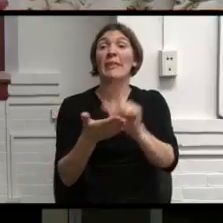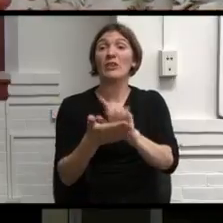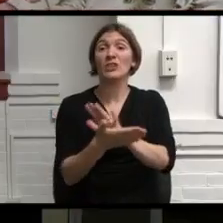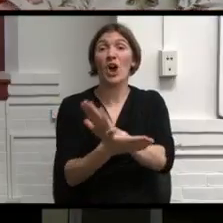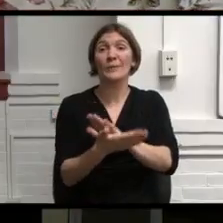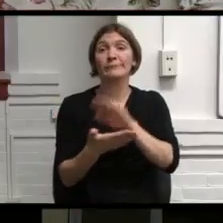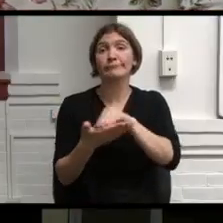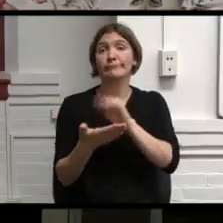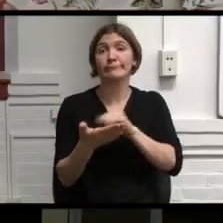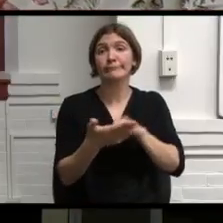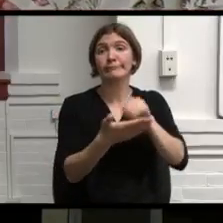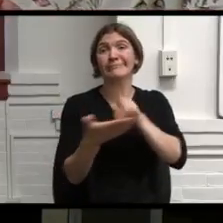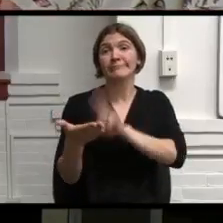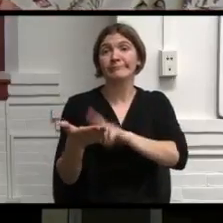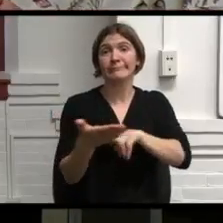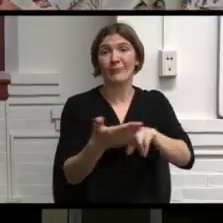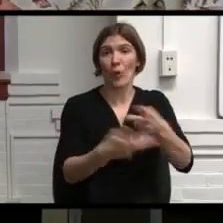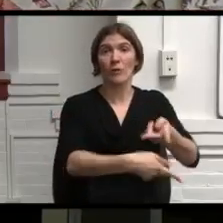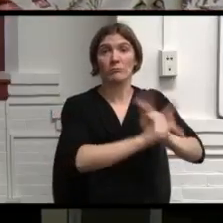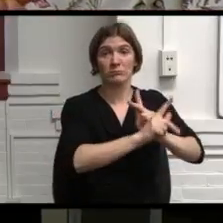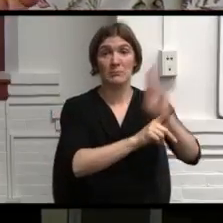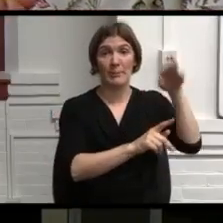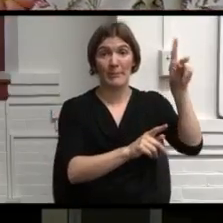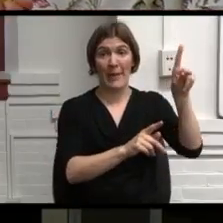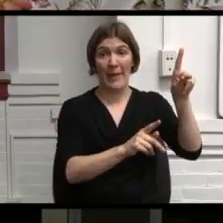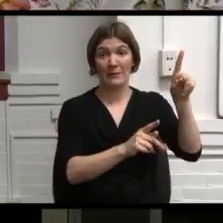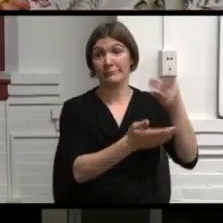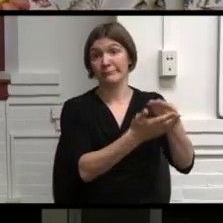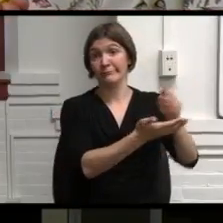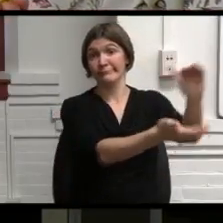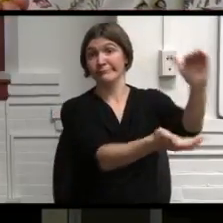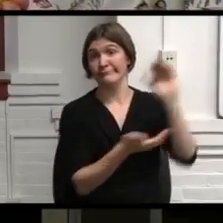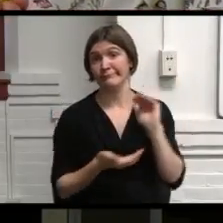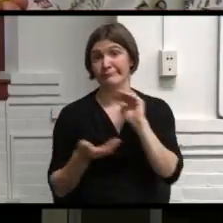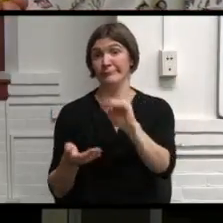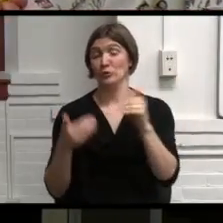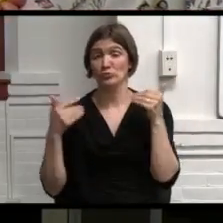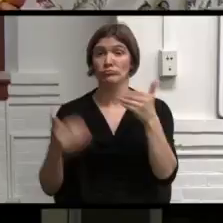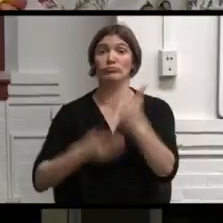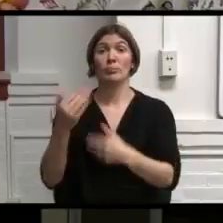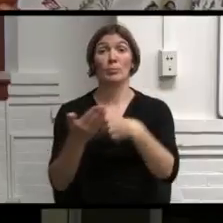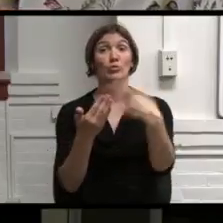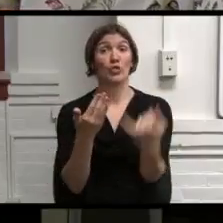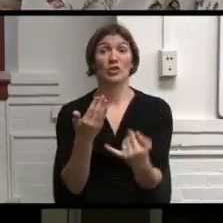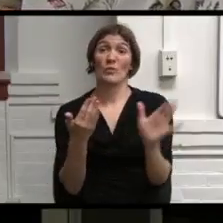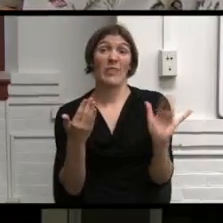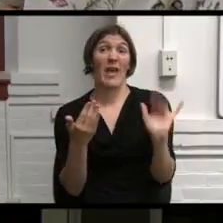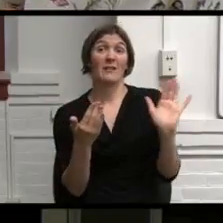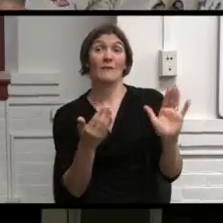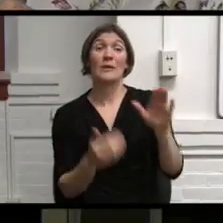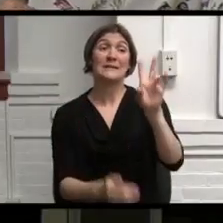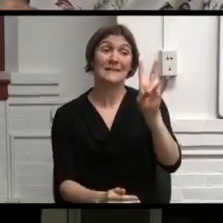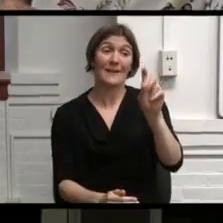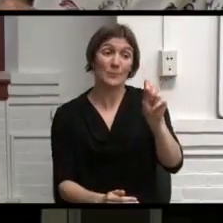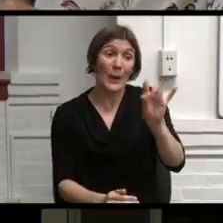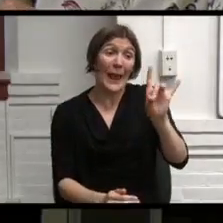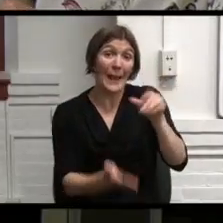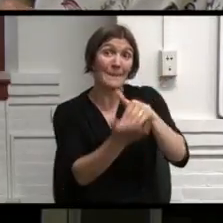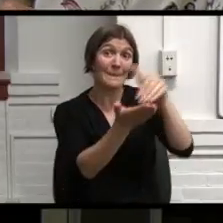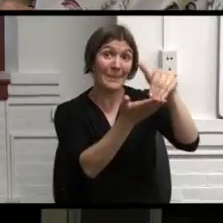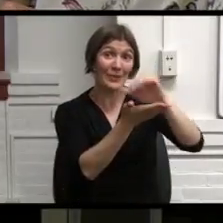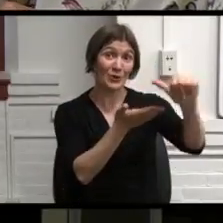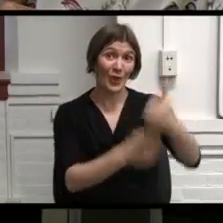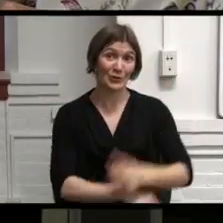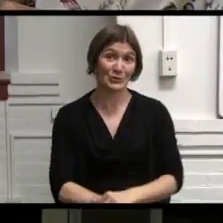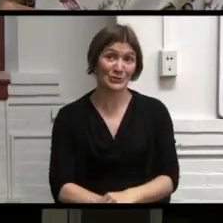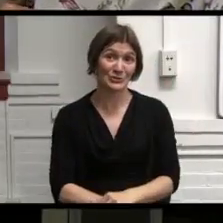documents related to the bond and going through the bond bank process to get the $7.8 million. Okay,